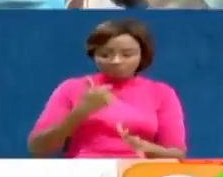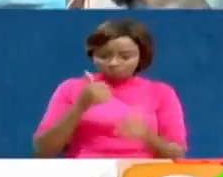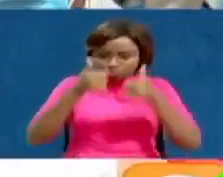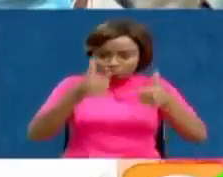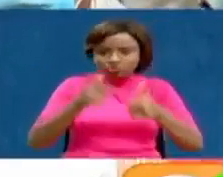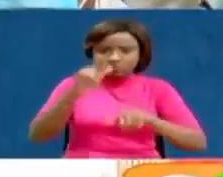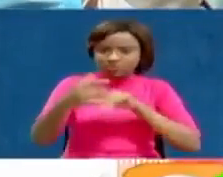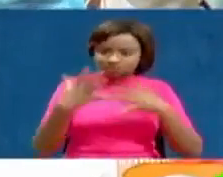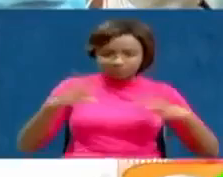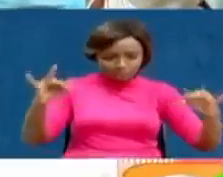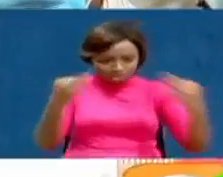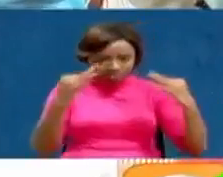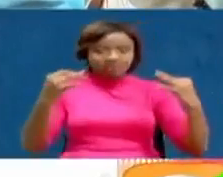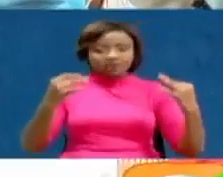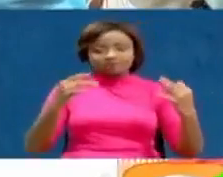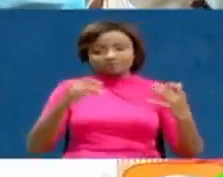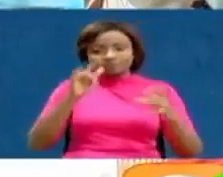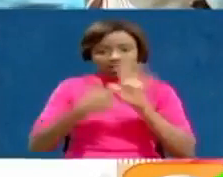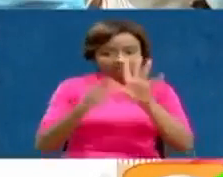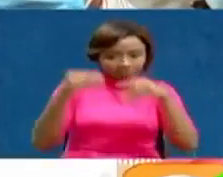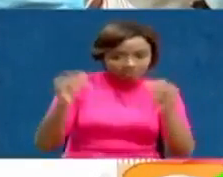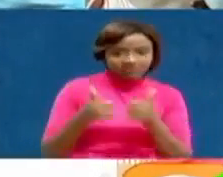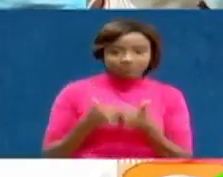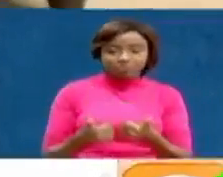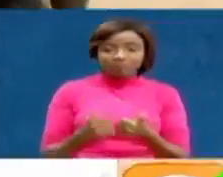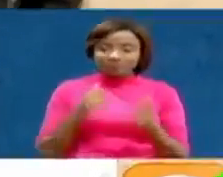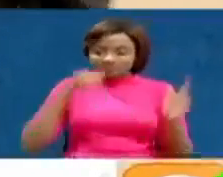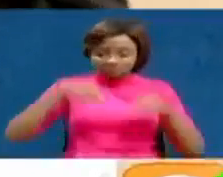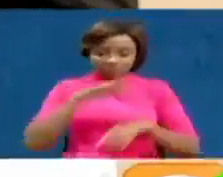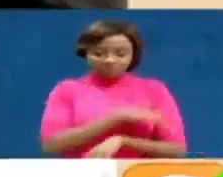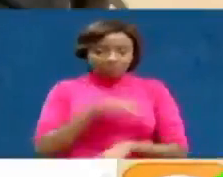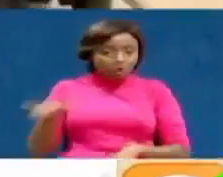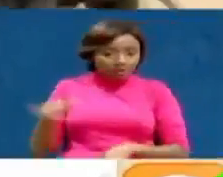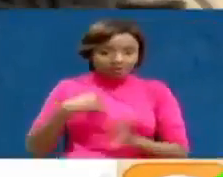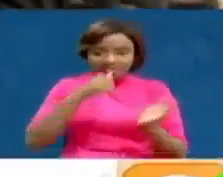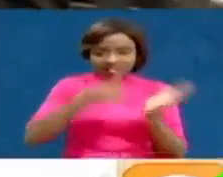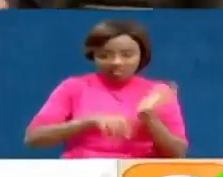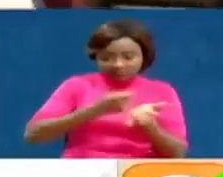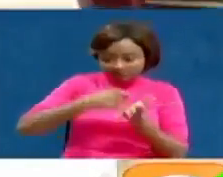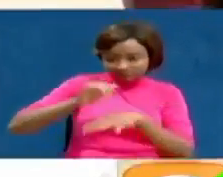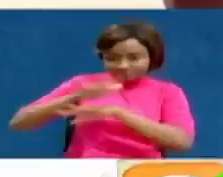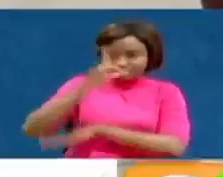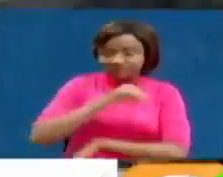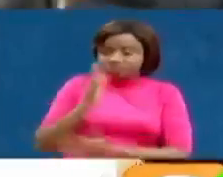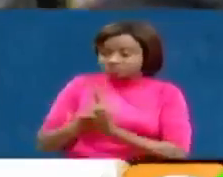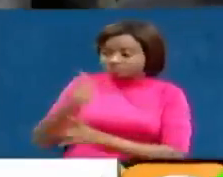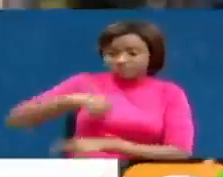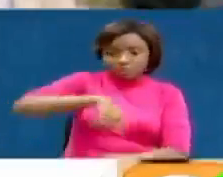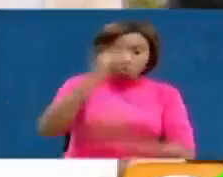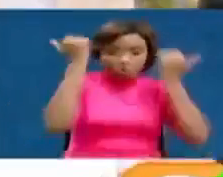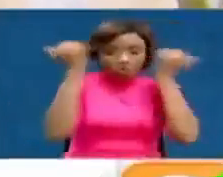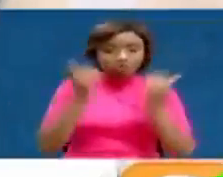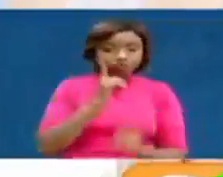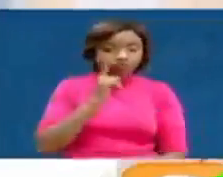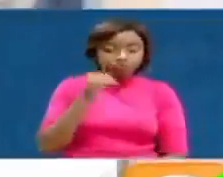set, I have this morning officially written to the speaker about that. The senator is expected to appear in court tomorrow to answer to